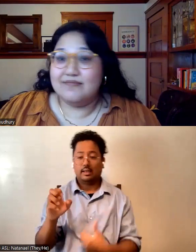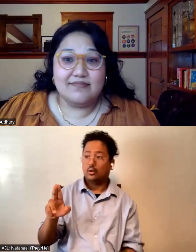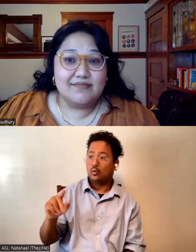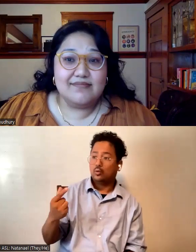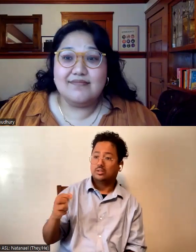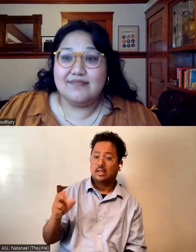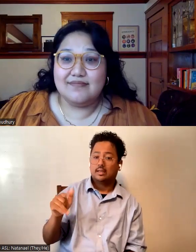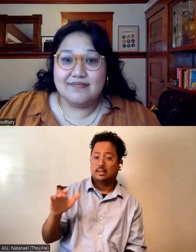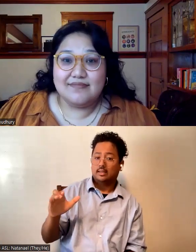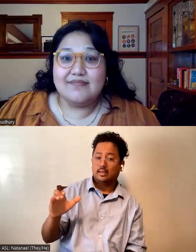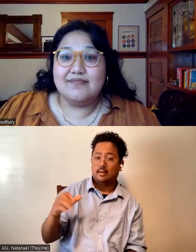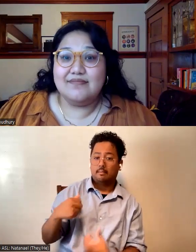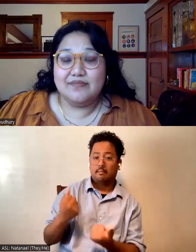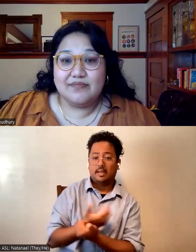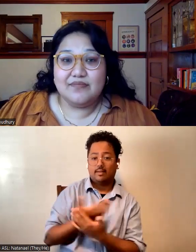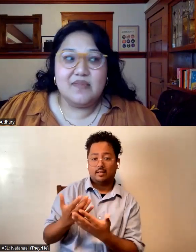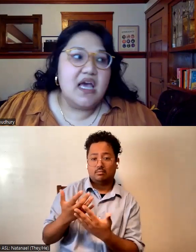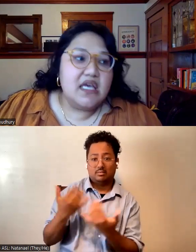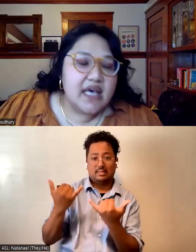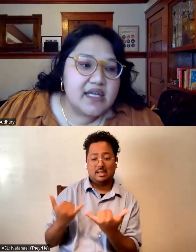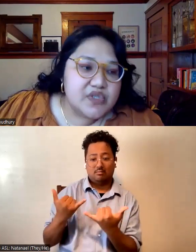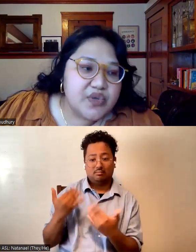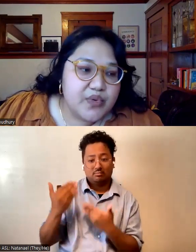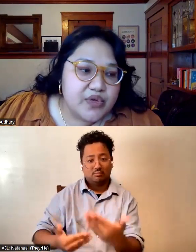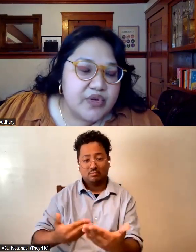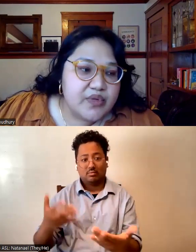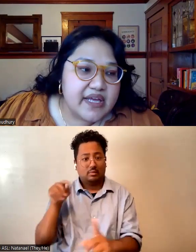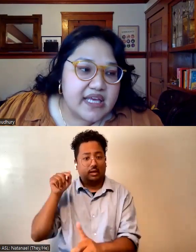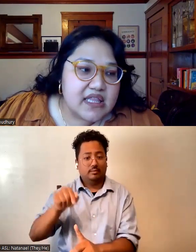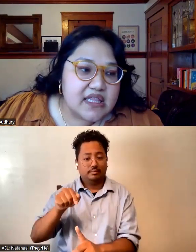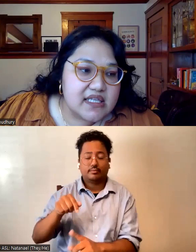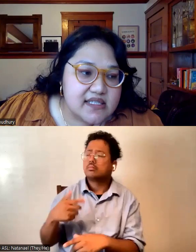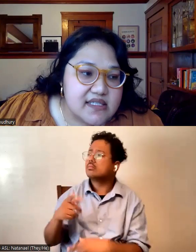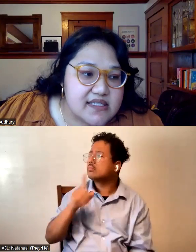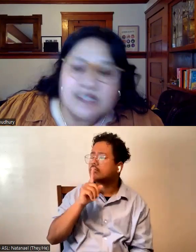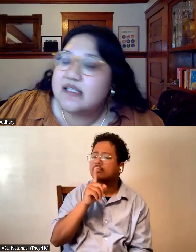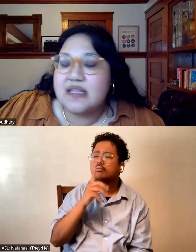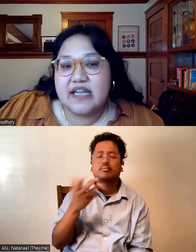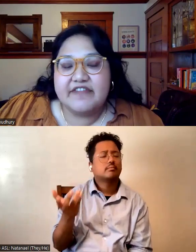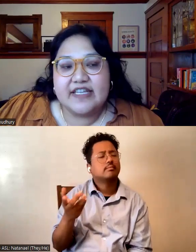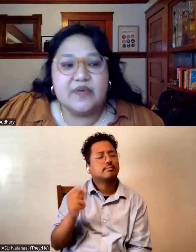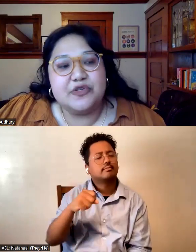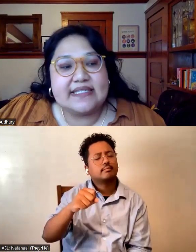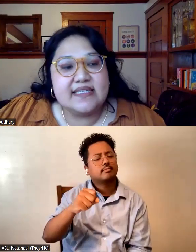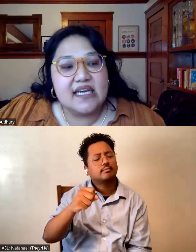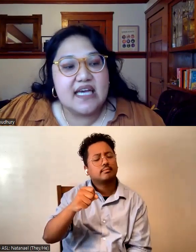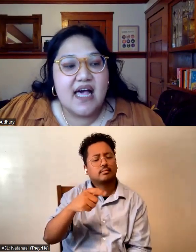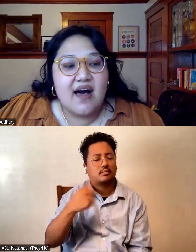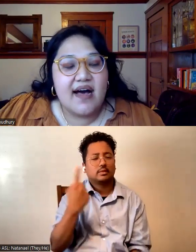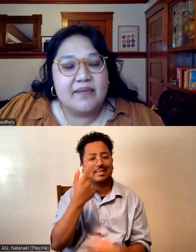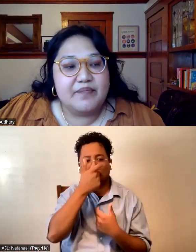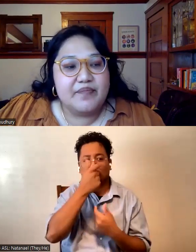make itself cohesive? Yeah. So, like, this is the thing that I find so